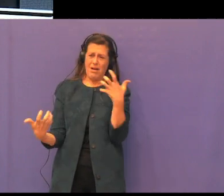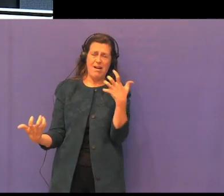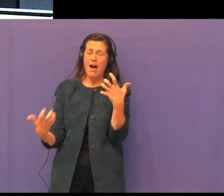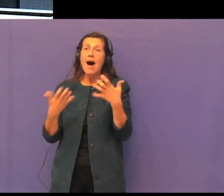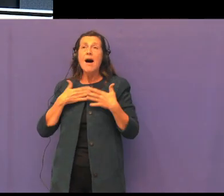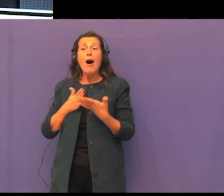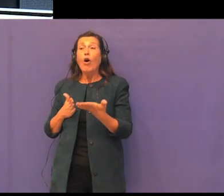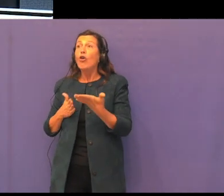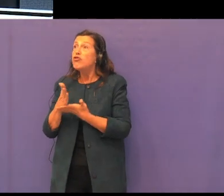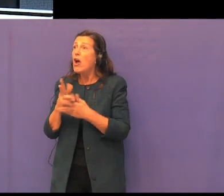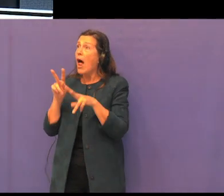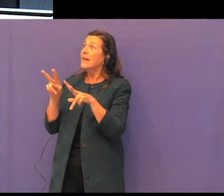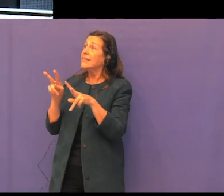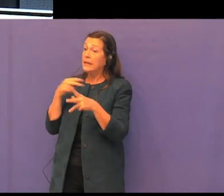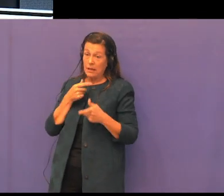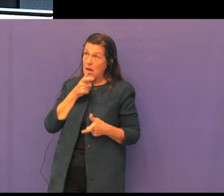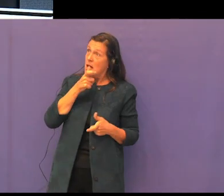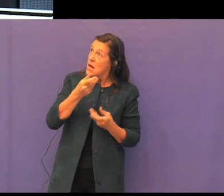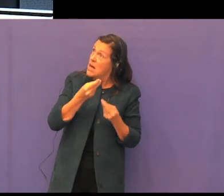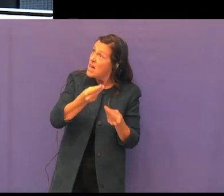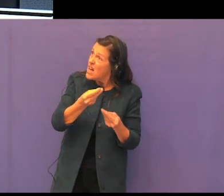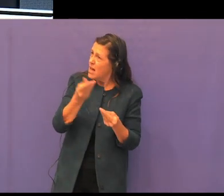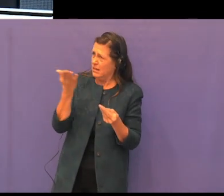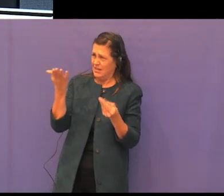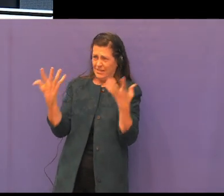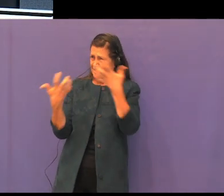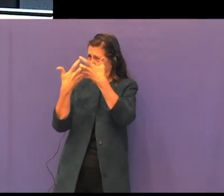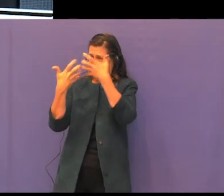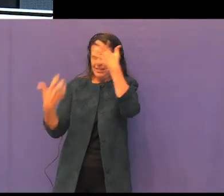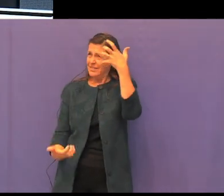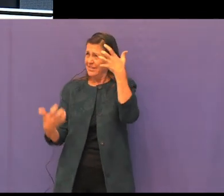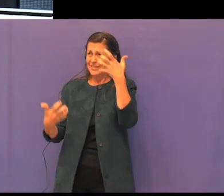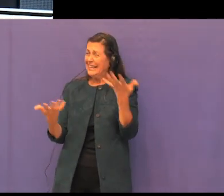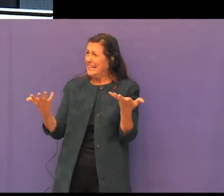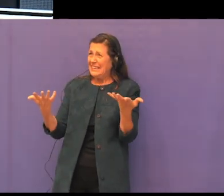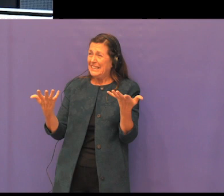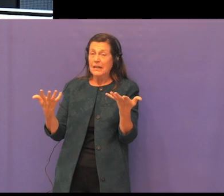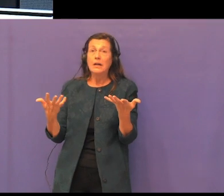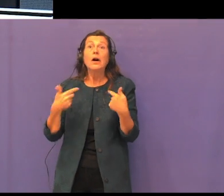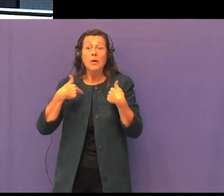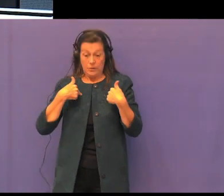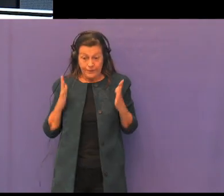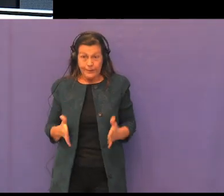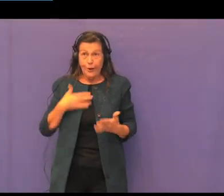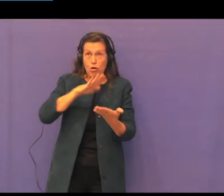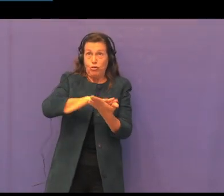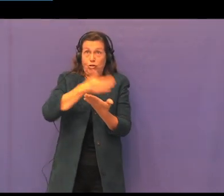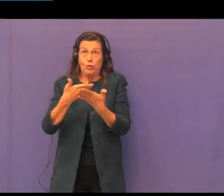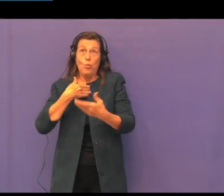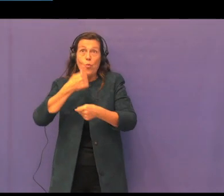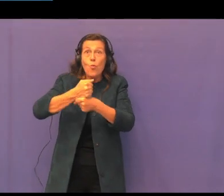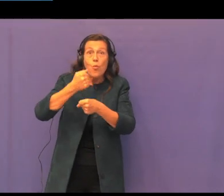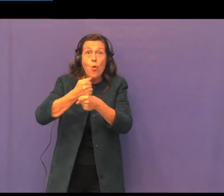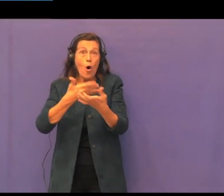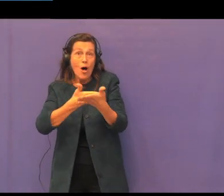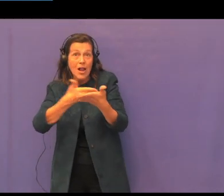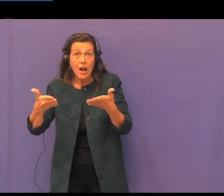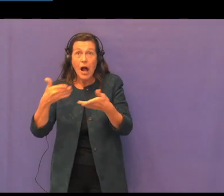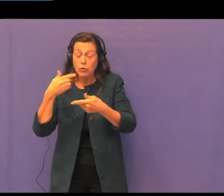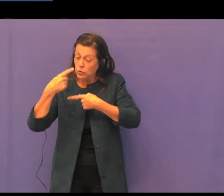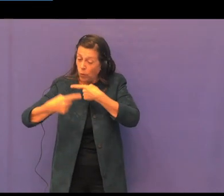translators, for people who work with language all the time, what happens then, if you like,